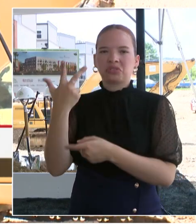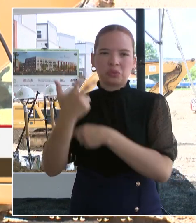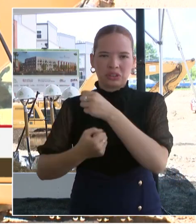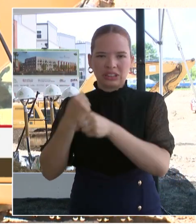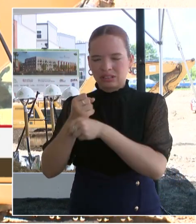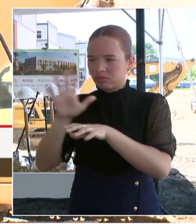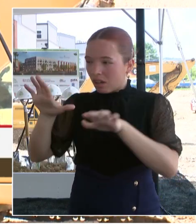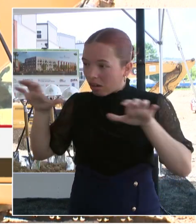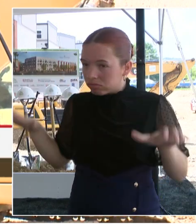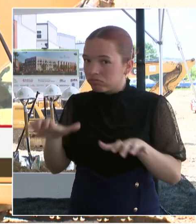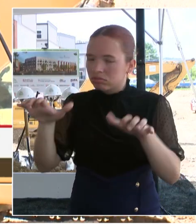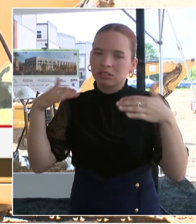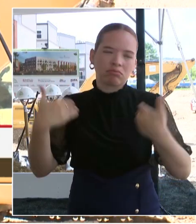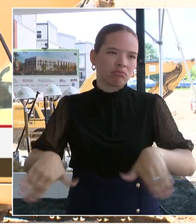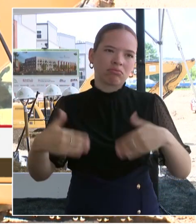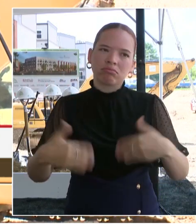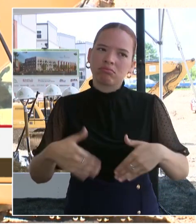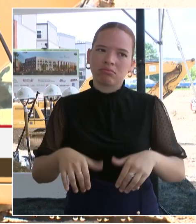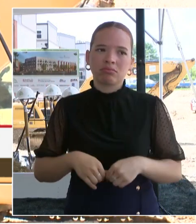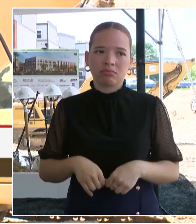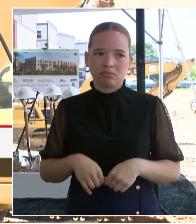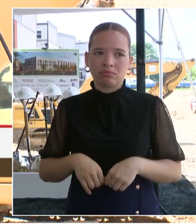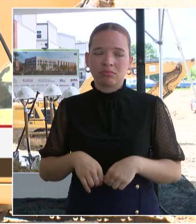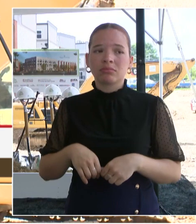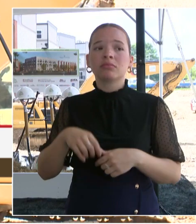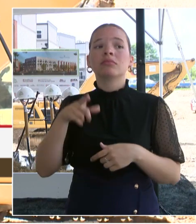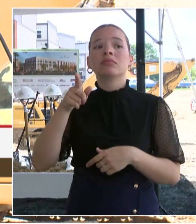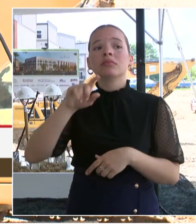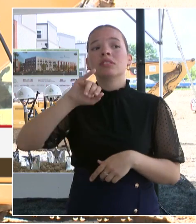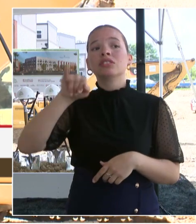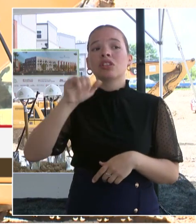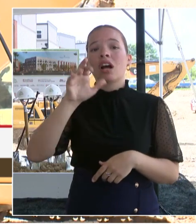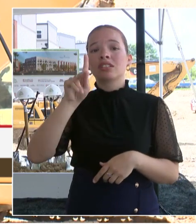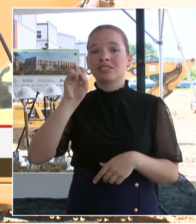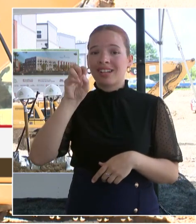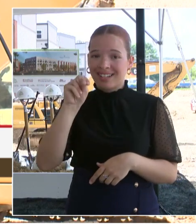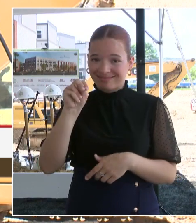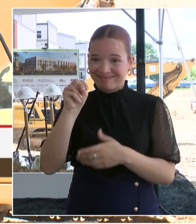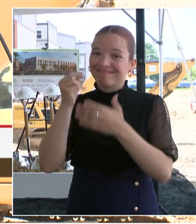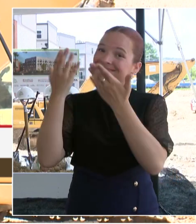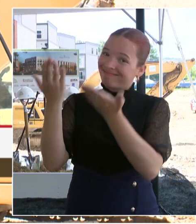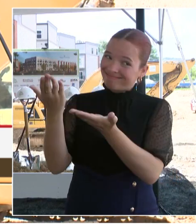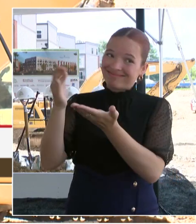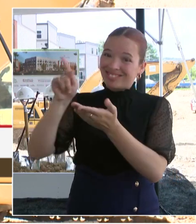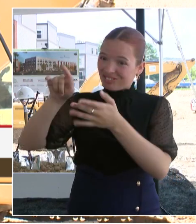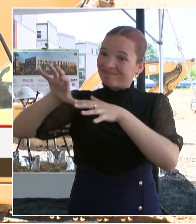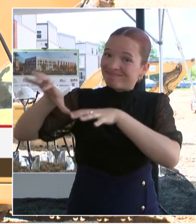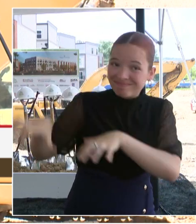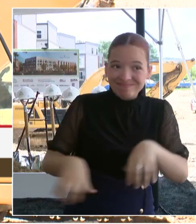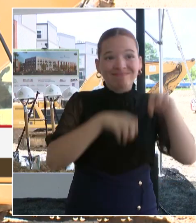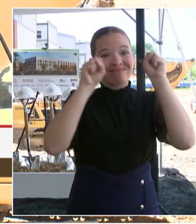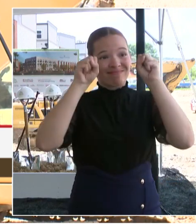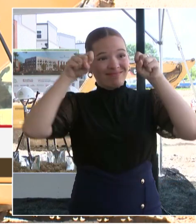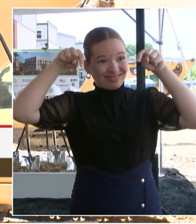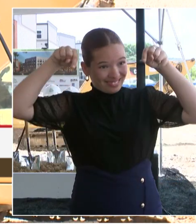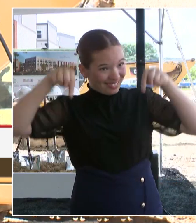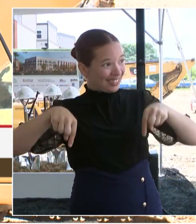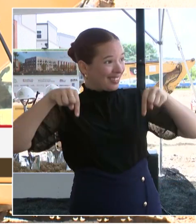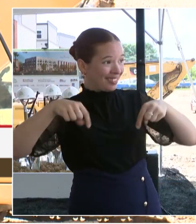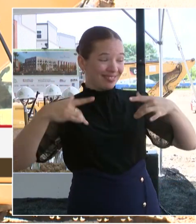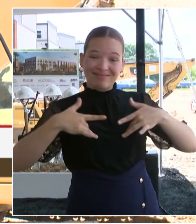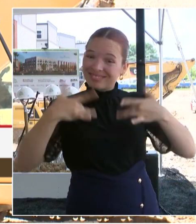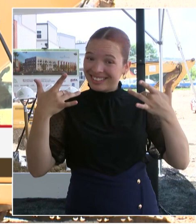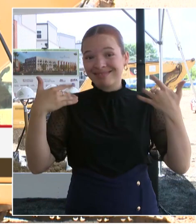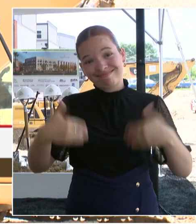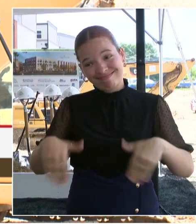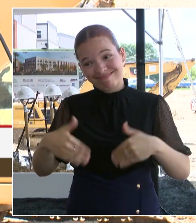Jackson, who put together today's festivities. Thank you for making this beautiful day possible. And to the folks on my real estate